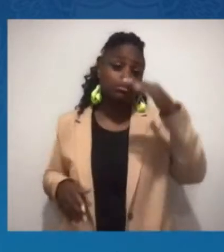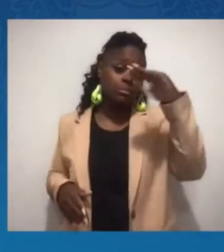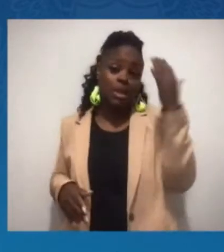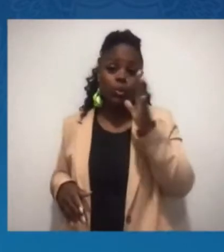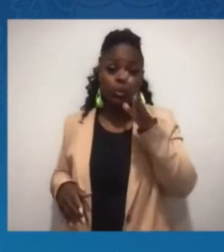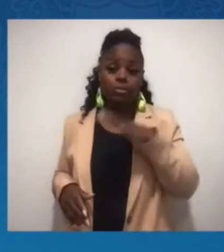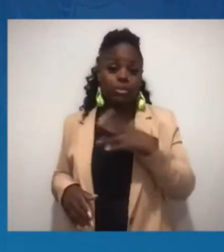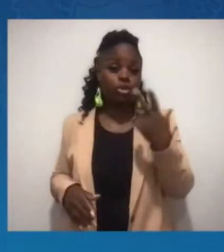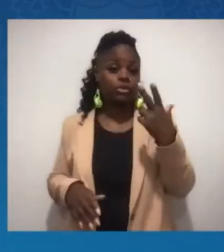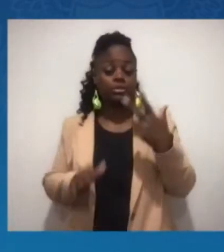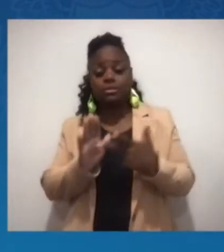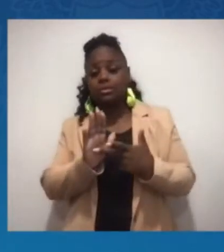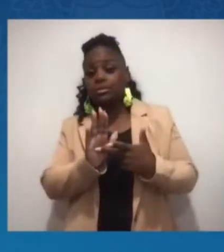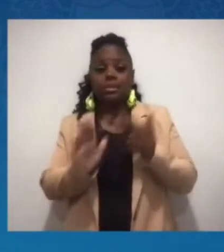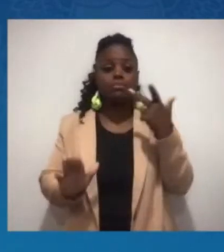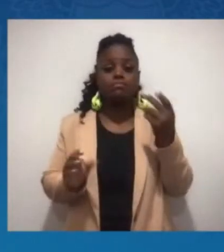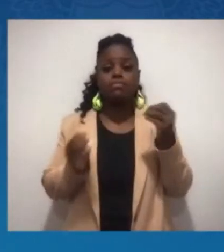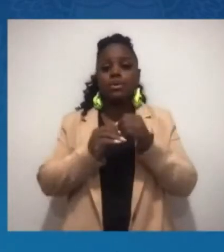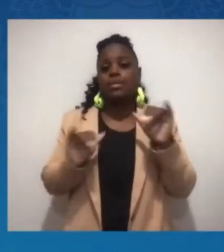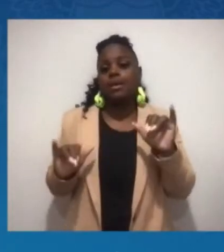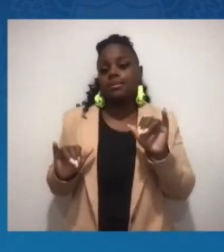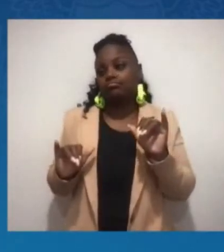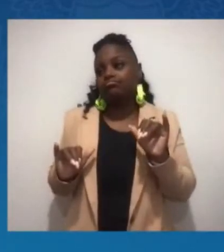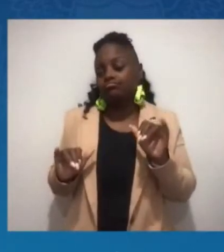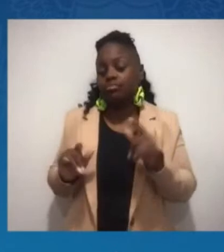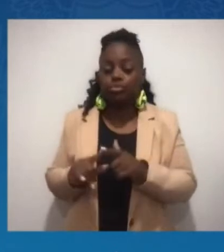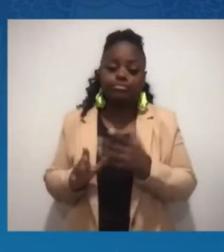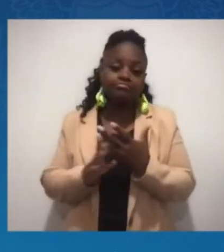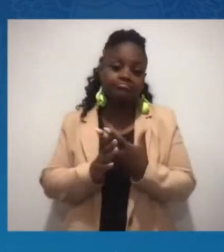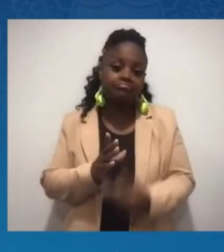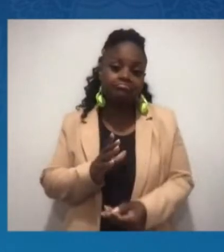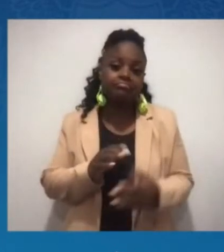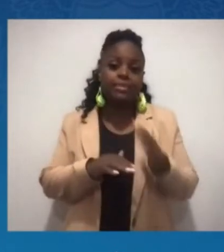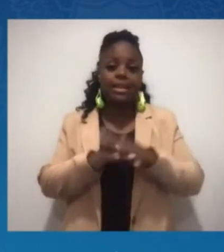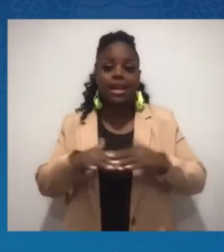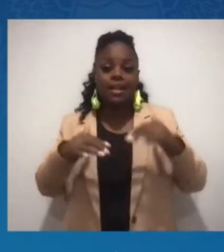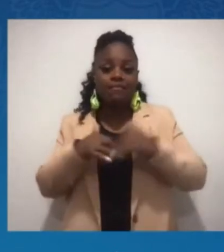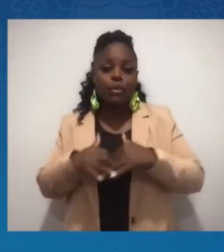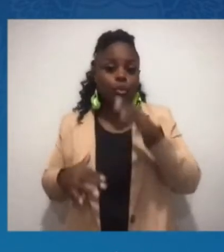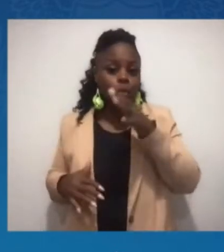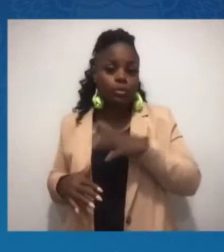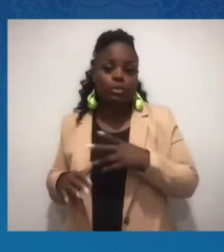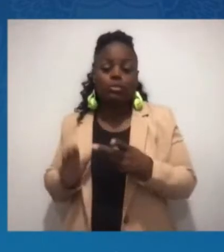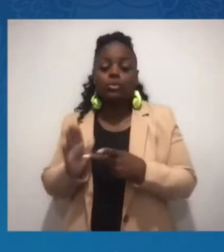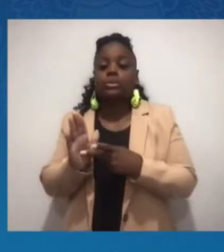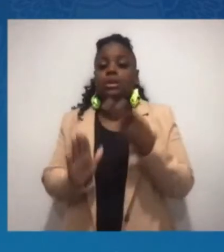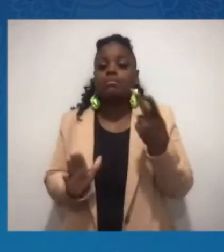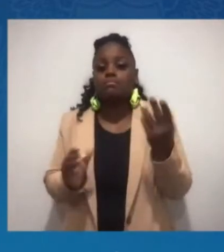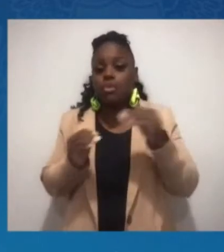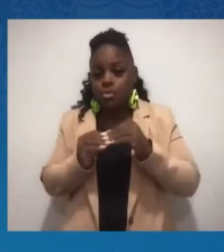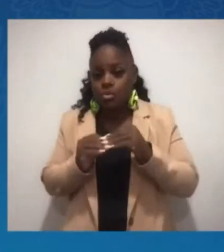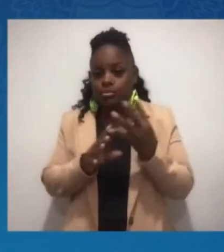women twice as likely, rural women 1.5 times more likely to die in connection with childbirth. I